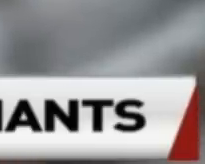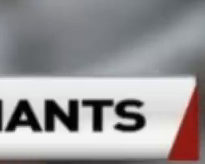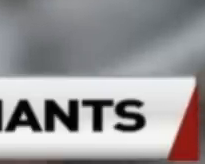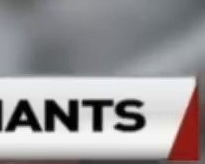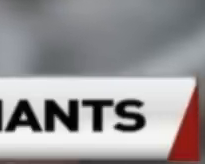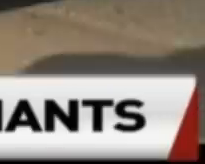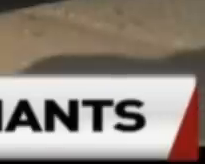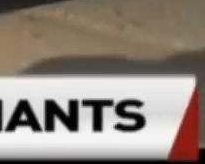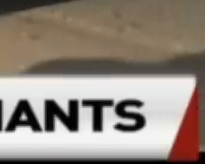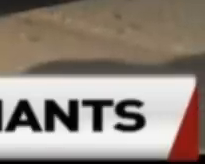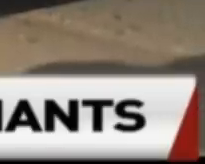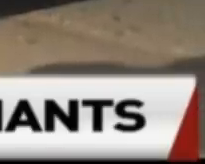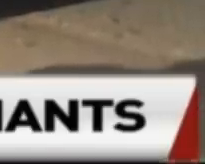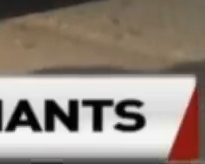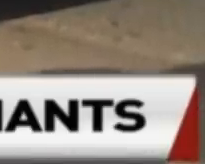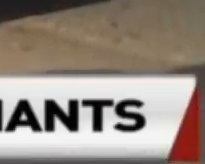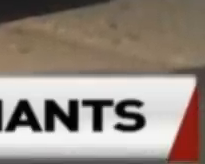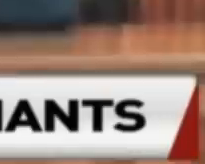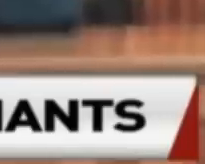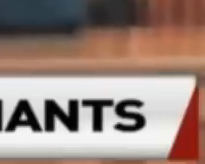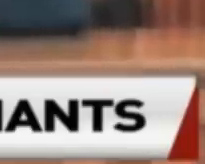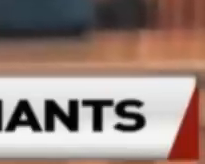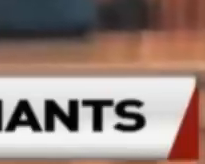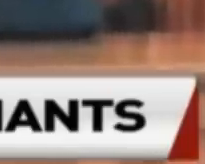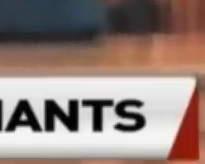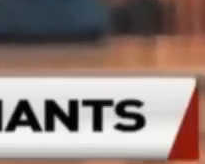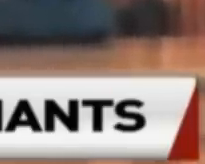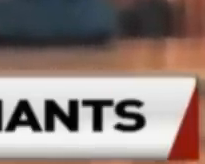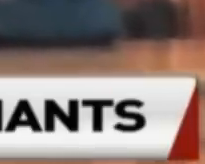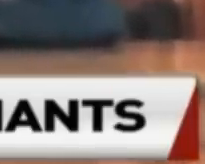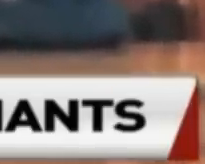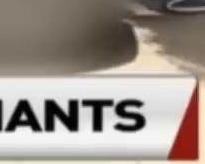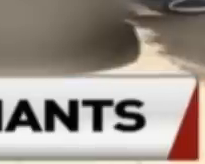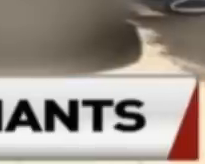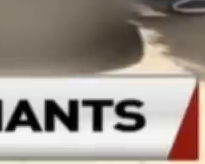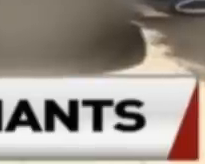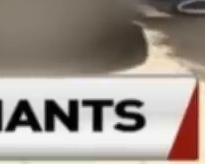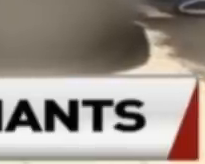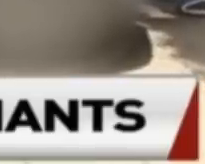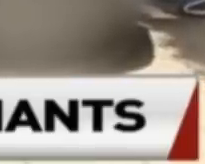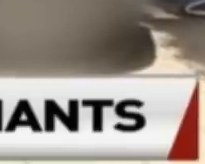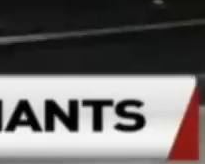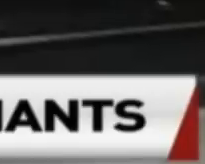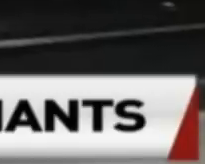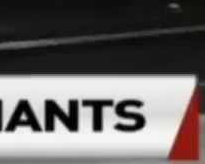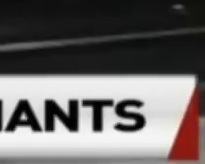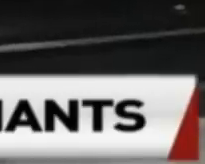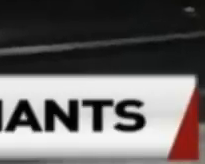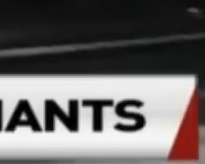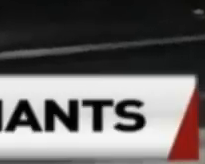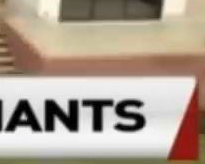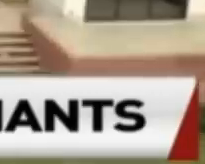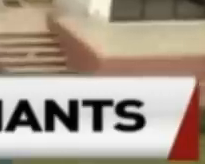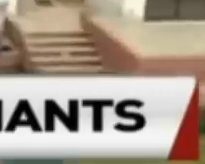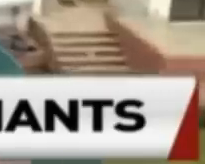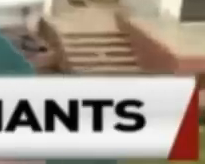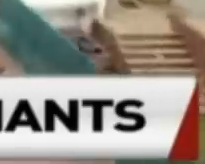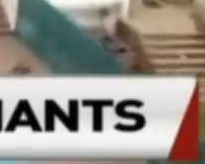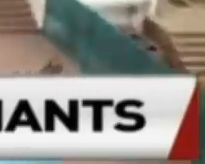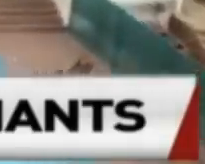Jared Kiasa Otieno arrested as the fake gold probe continues. Just how did he grow his